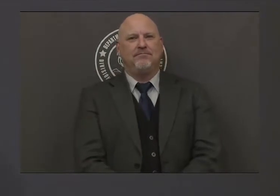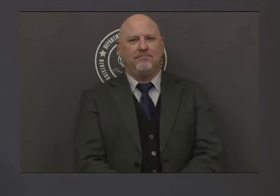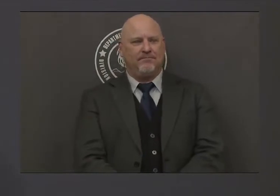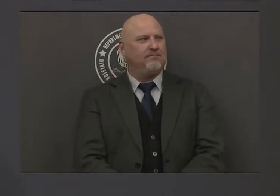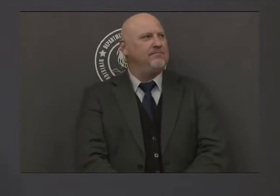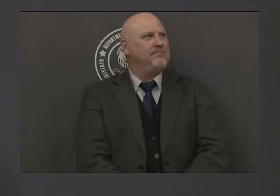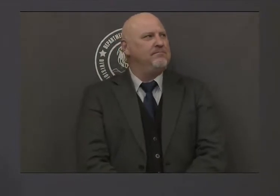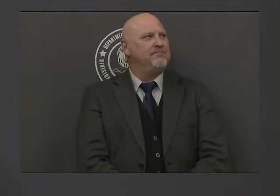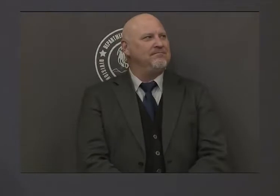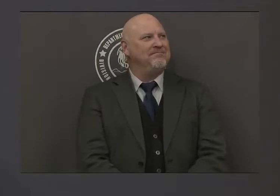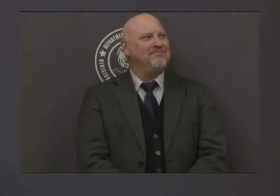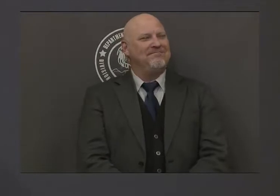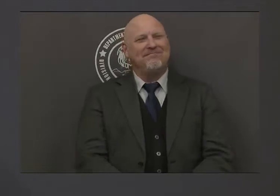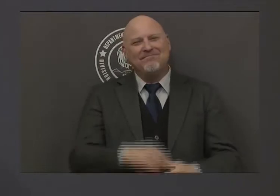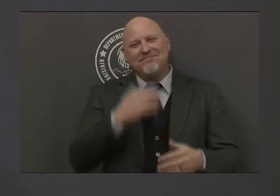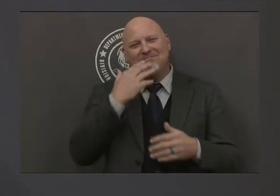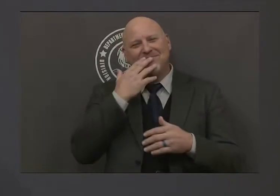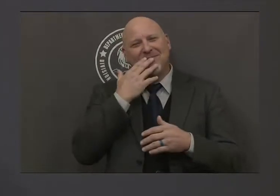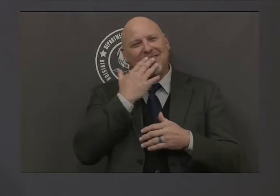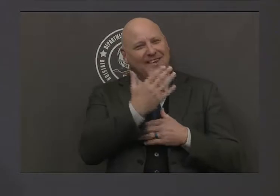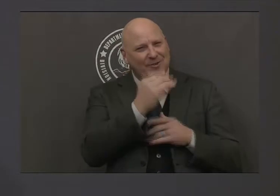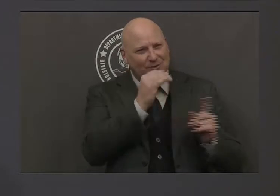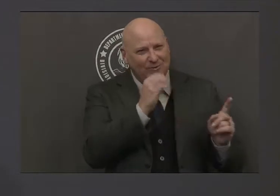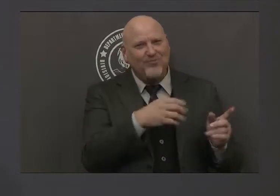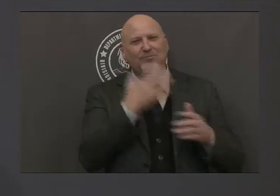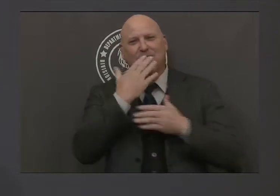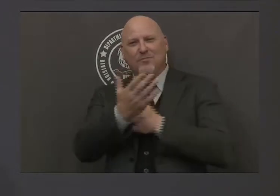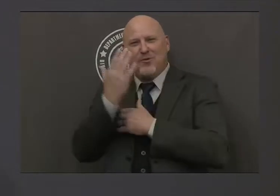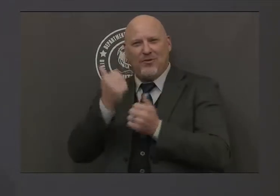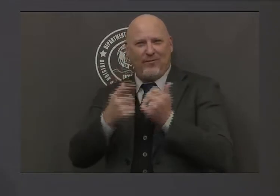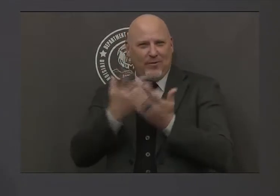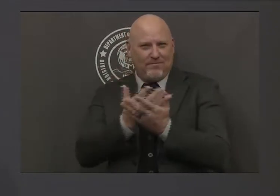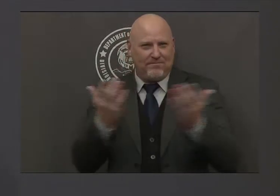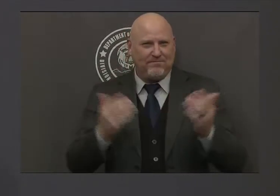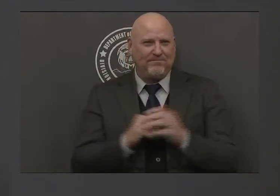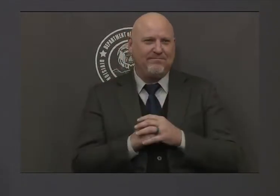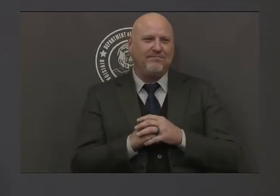Thank you, Joe. Good morning. Today, our rolling